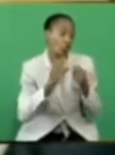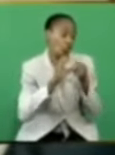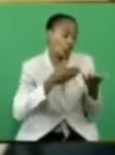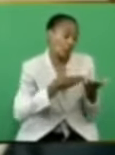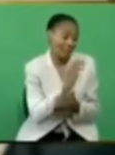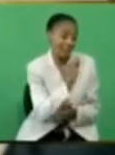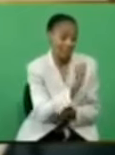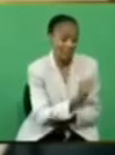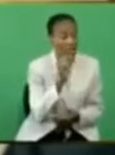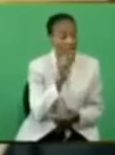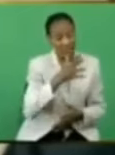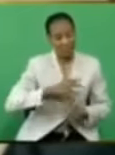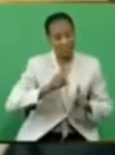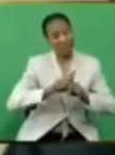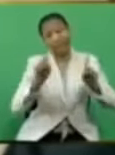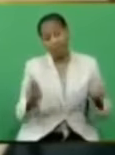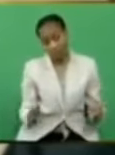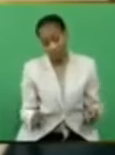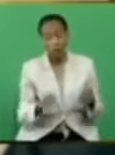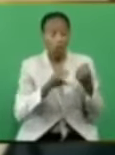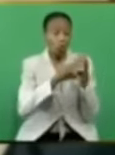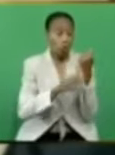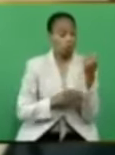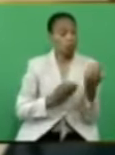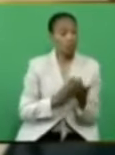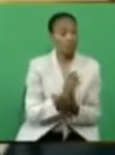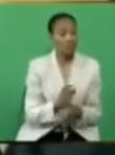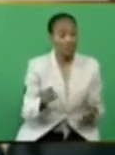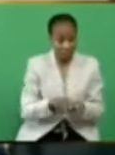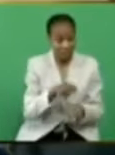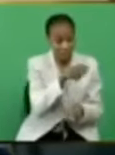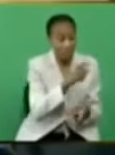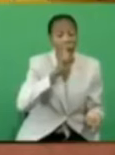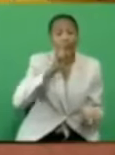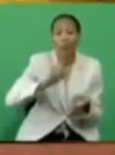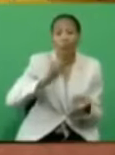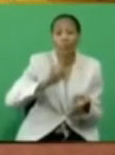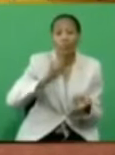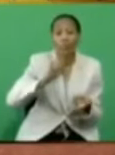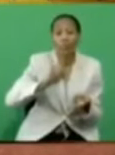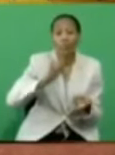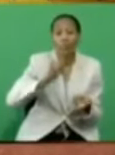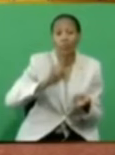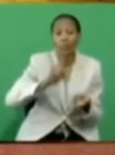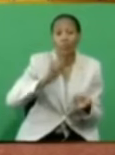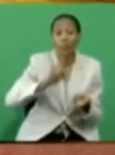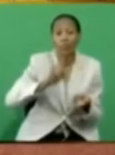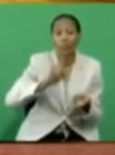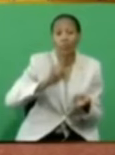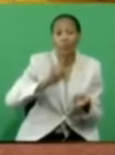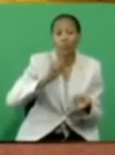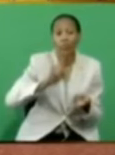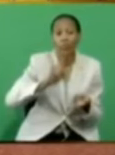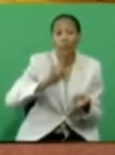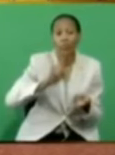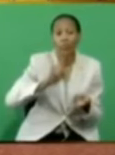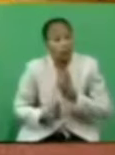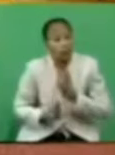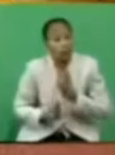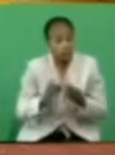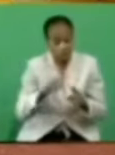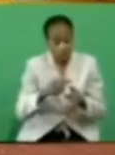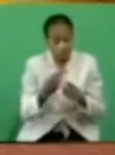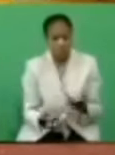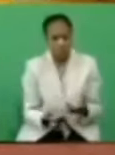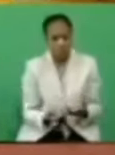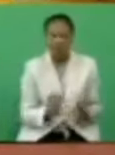different view, a constitutional right that you also promise to uphold. Young leaders and students, for example,